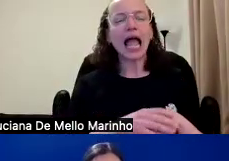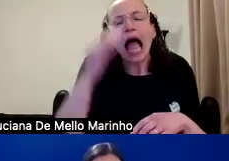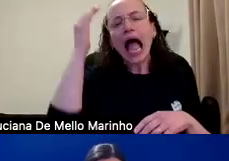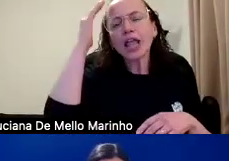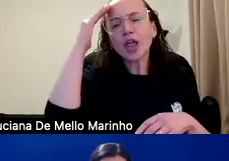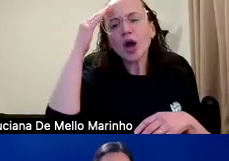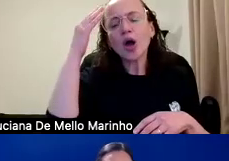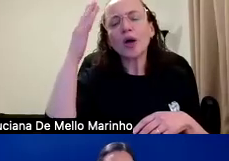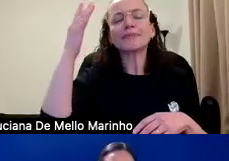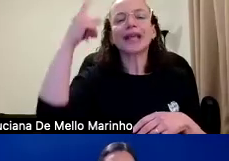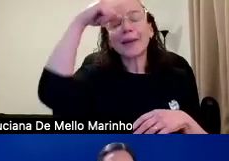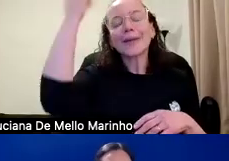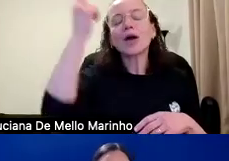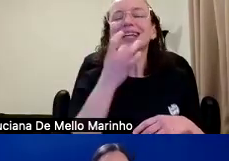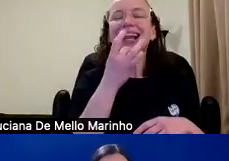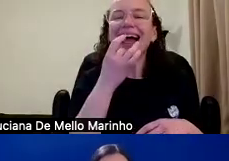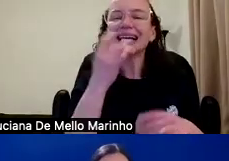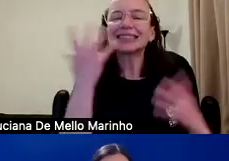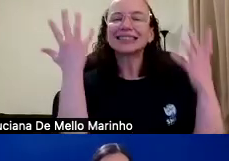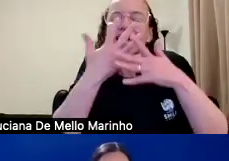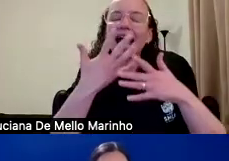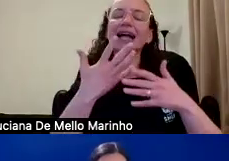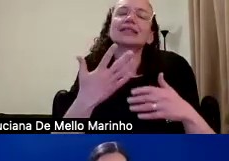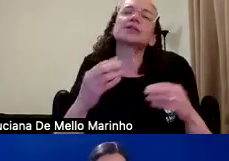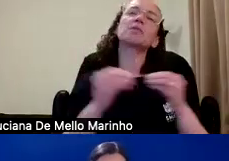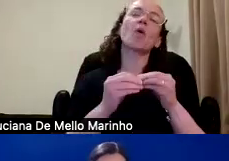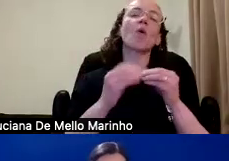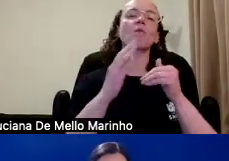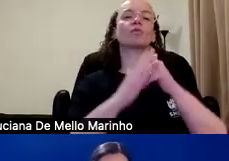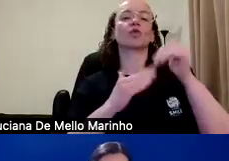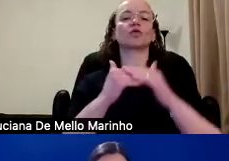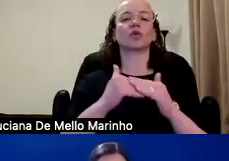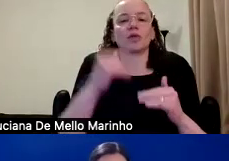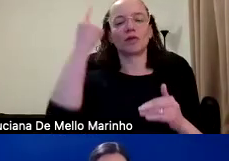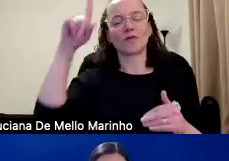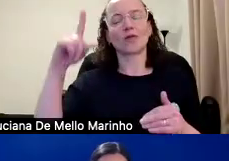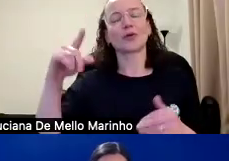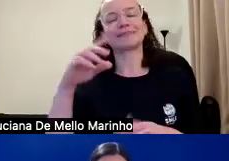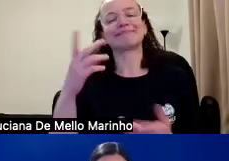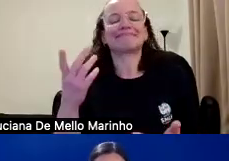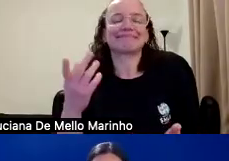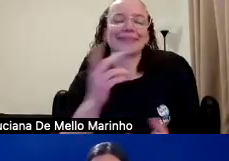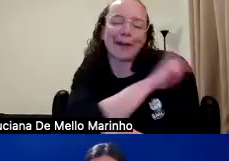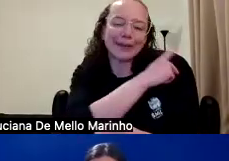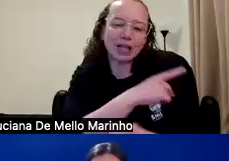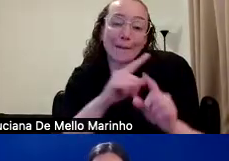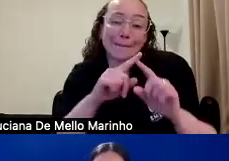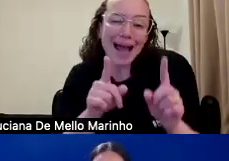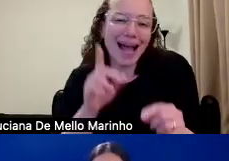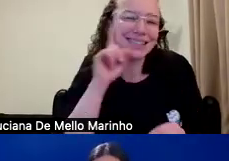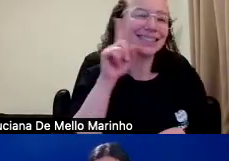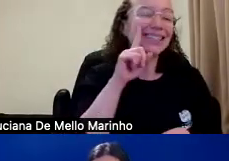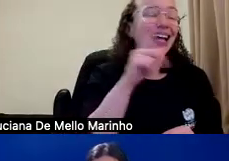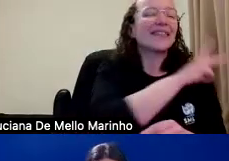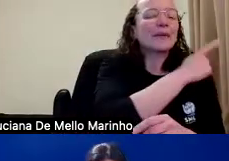be tinted. So I do know because the light tends to be if it's a little bit darker, it tends to be